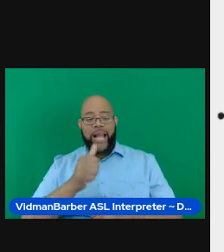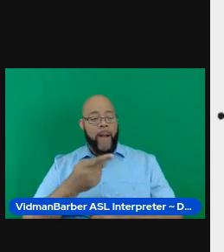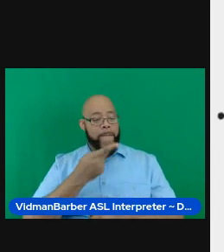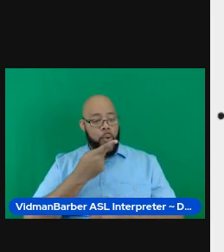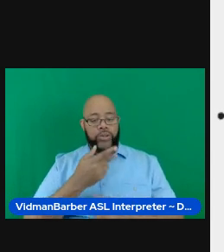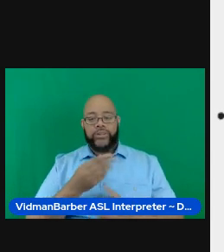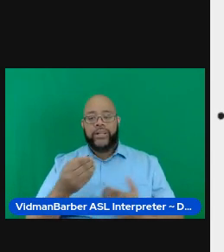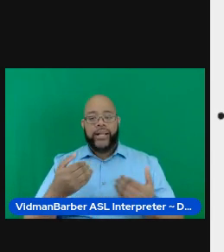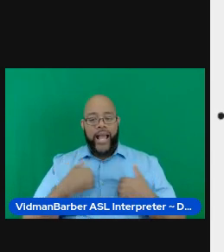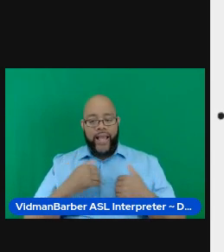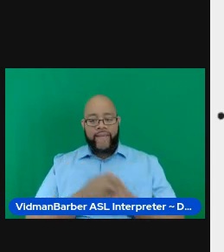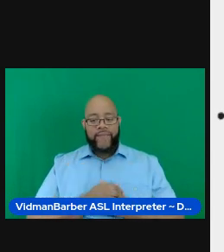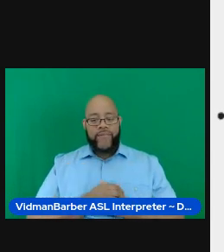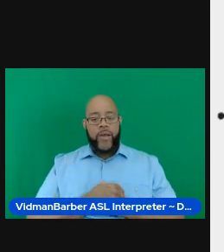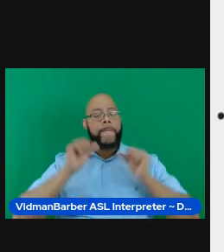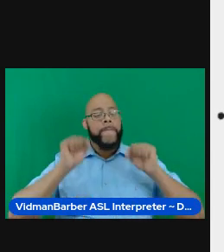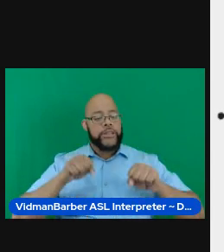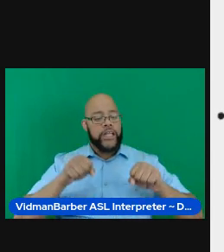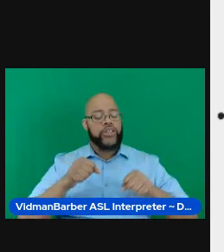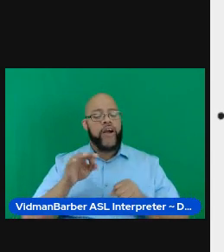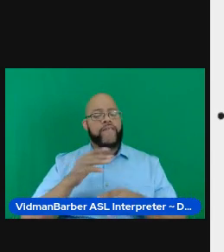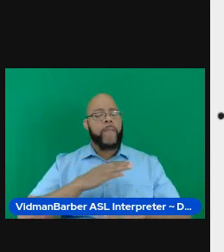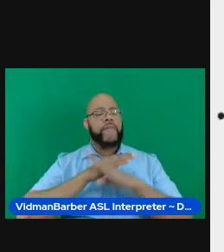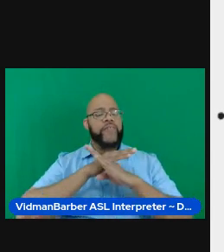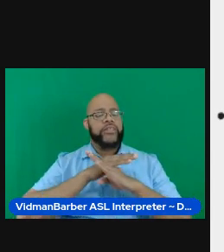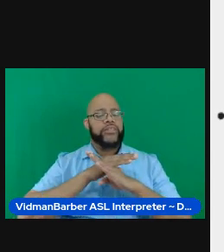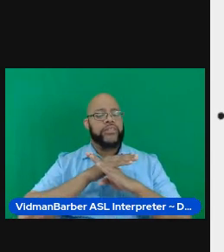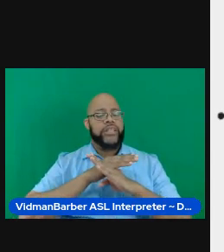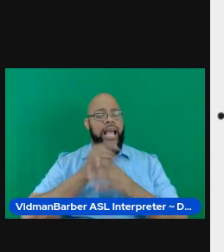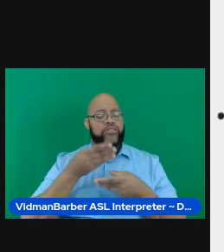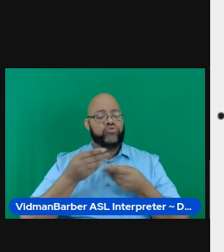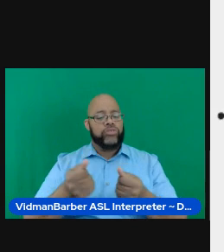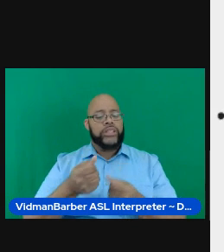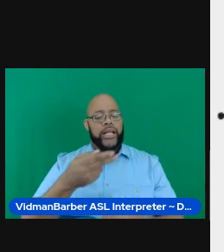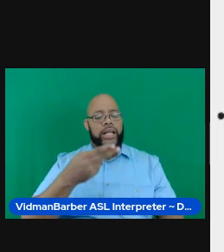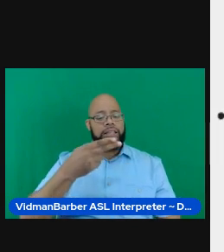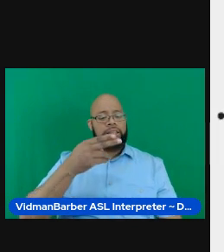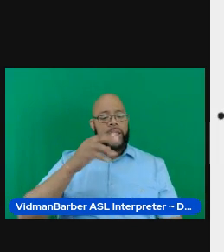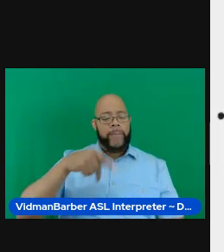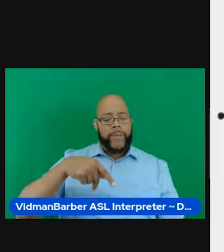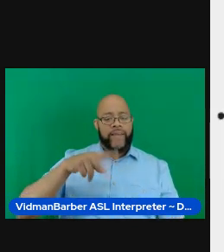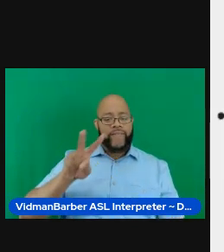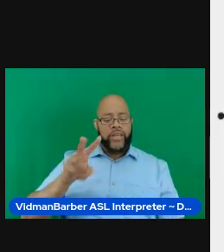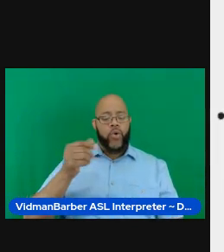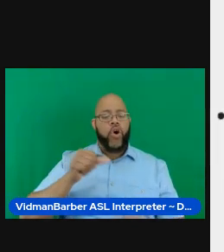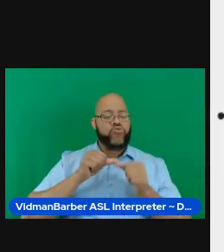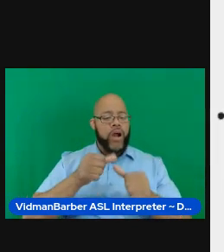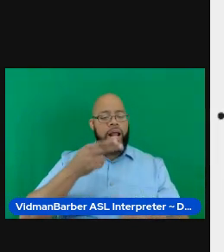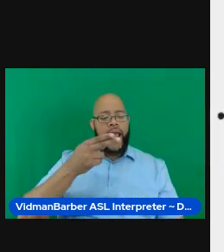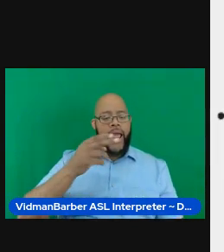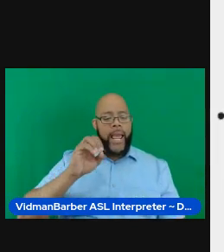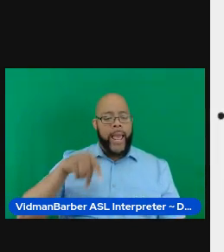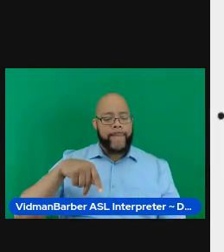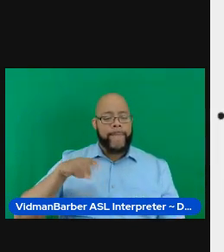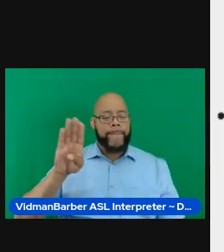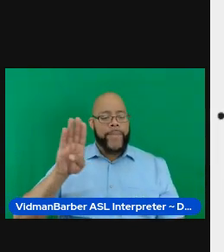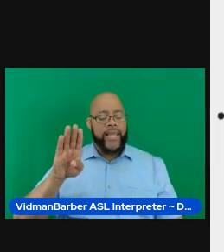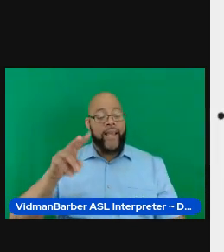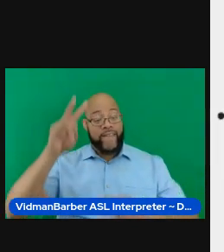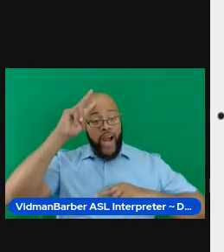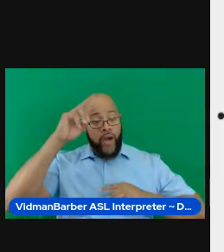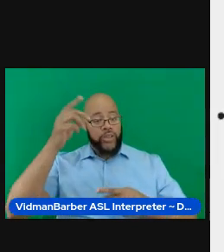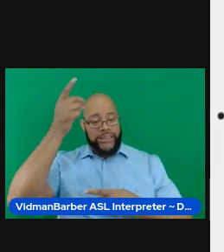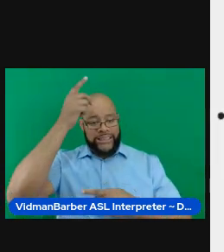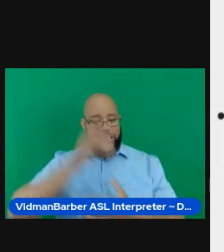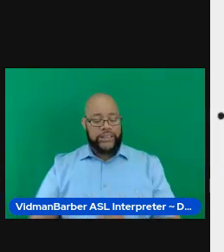they have the potential of preventing and treating HBV or chronic hepatitis B viral